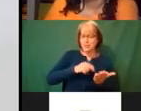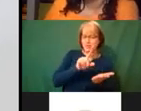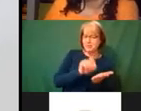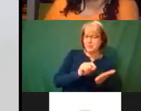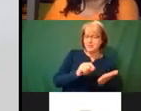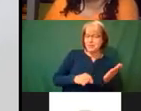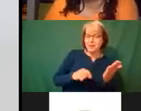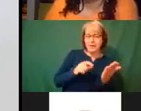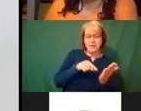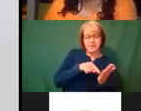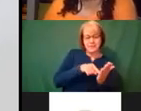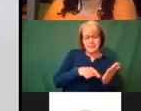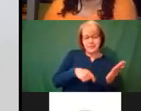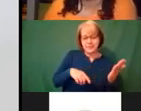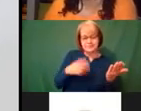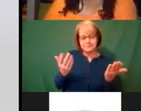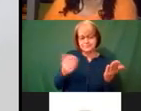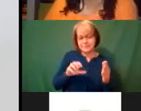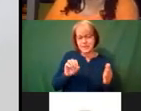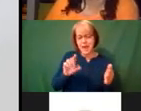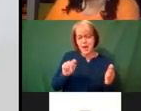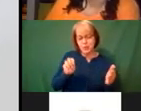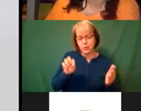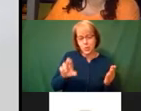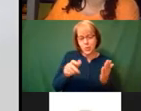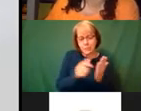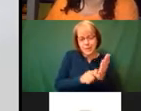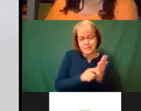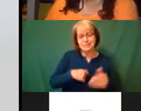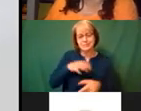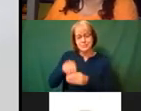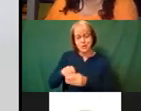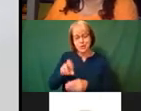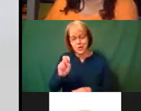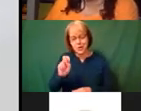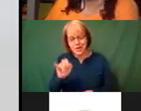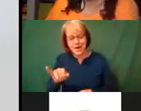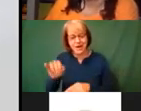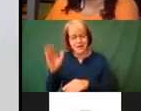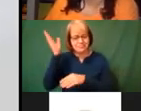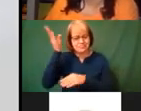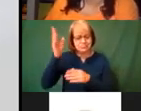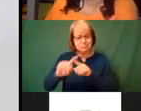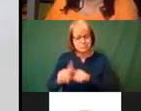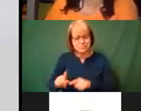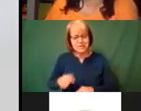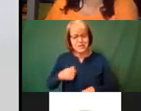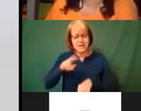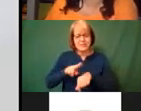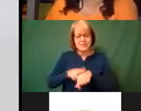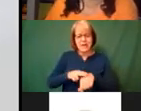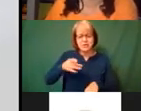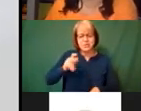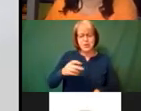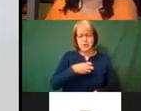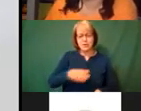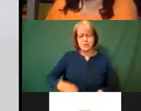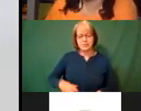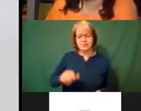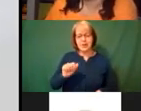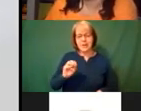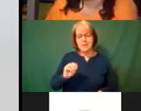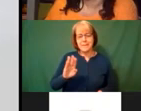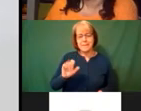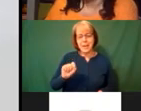REI. I partnered with the Sierra Club to train outdoor trip leaders, was named a Yosemite National Park ambassador, and yet this man was asking me what I was doing in the